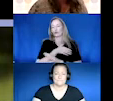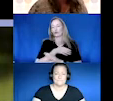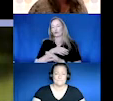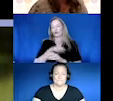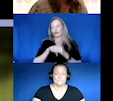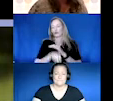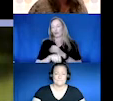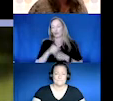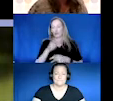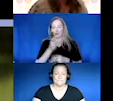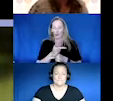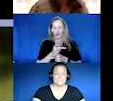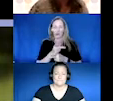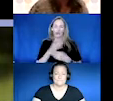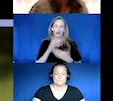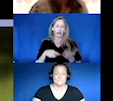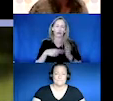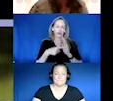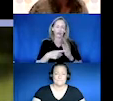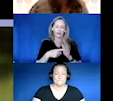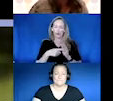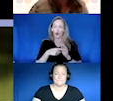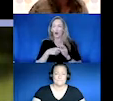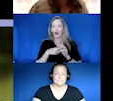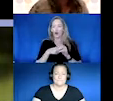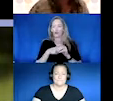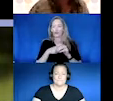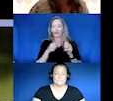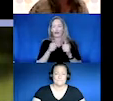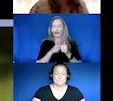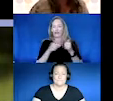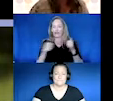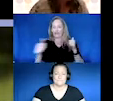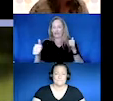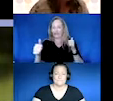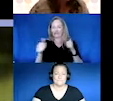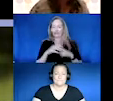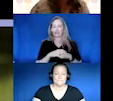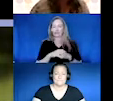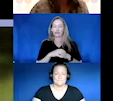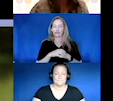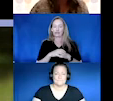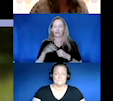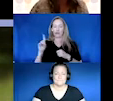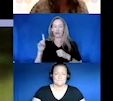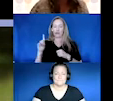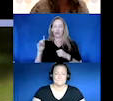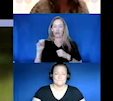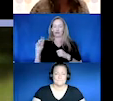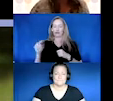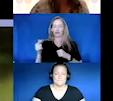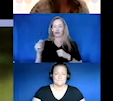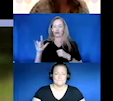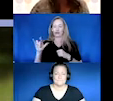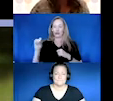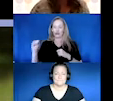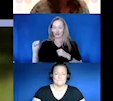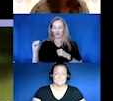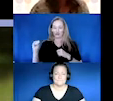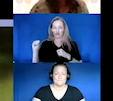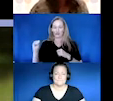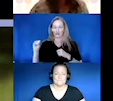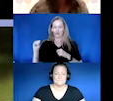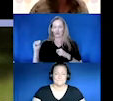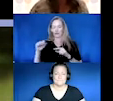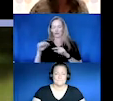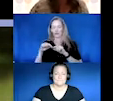shows the distance. So this is here in Douglas, and to Zara Vista is 55 miles, and all the way to